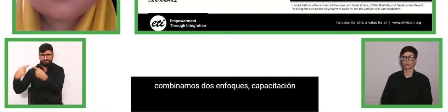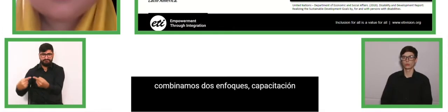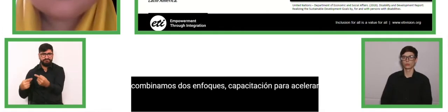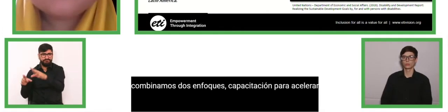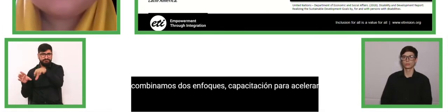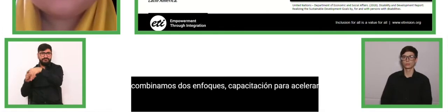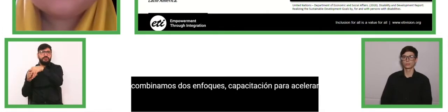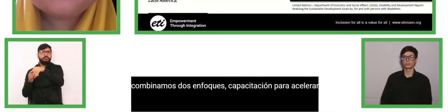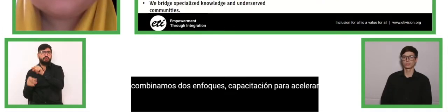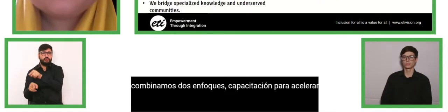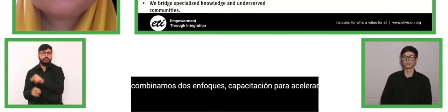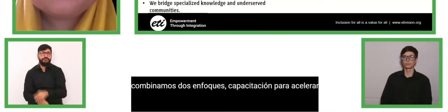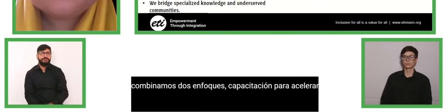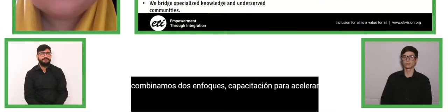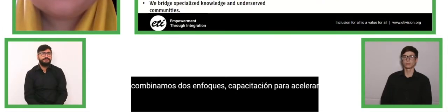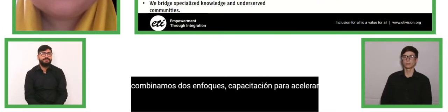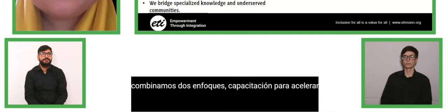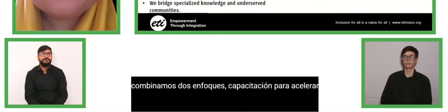Next.